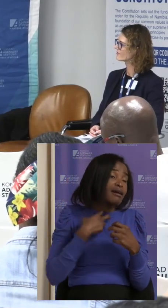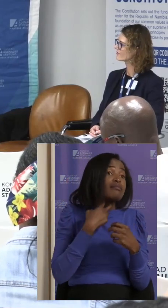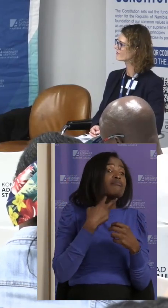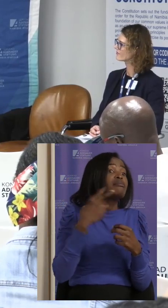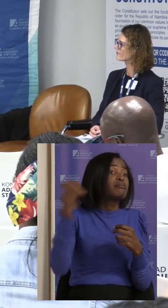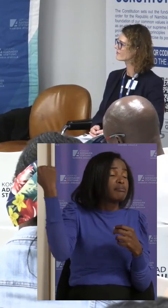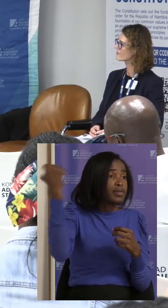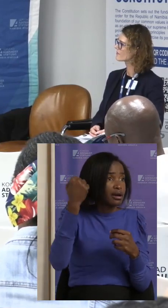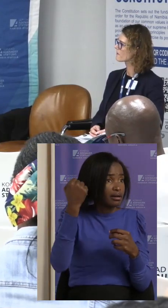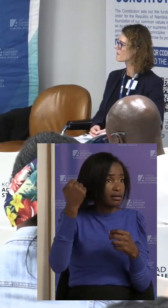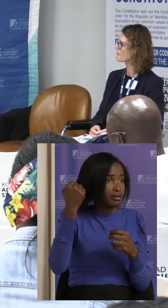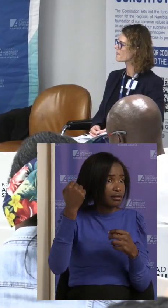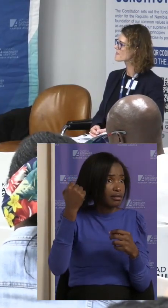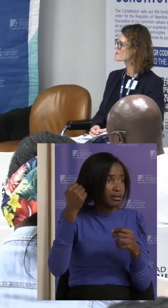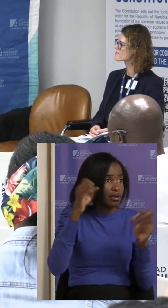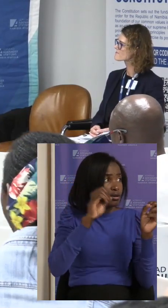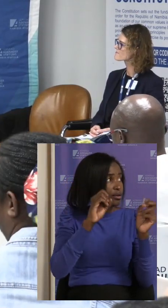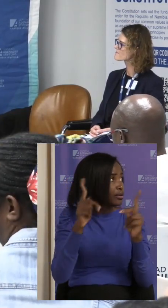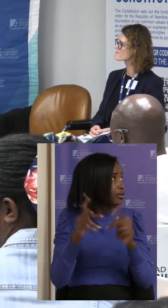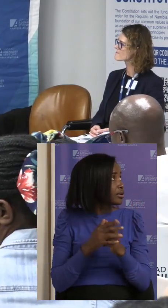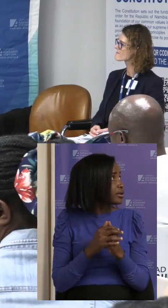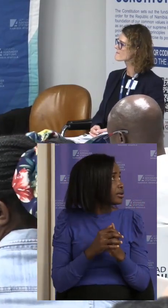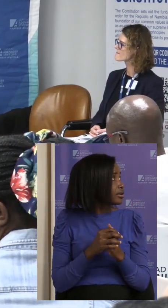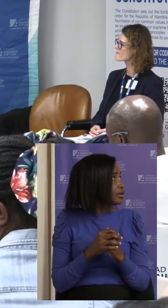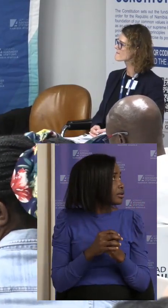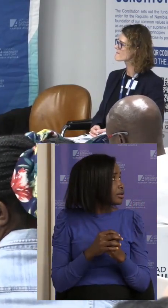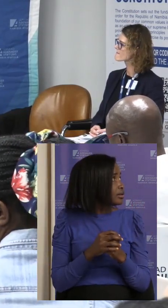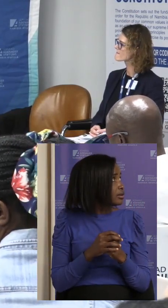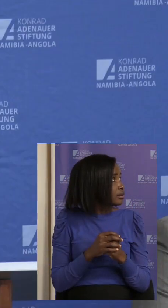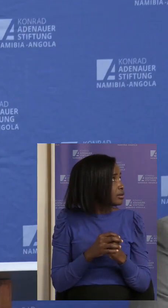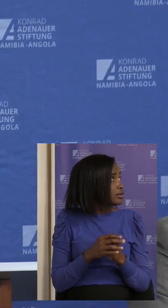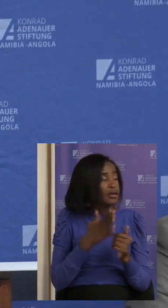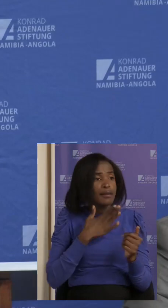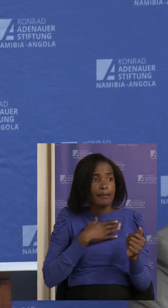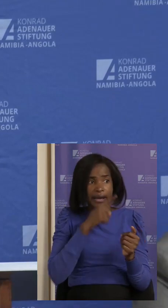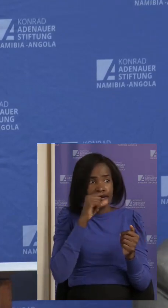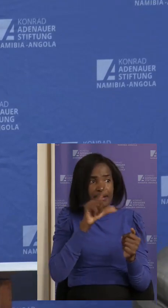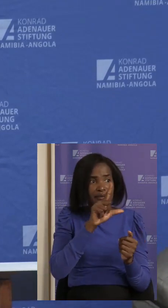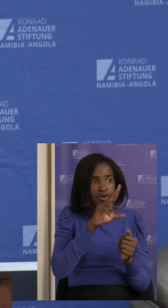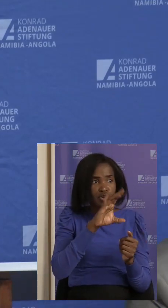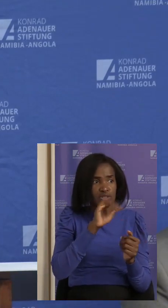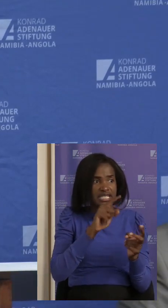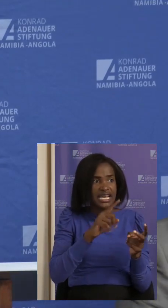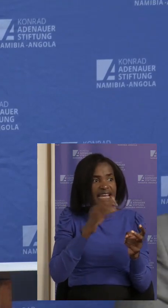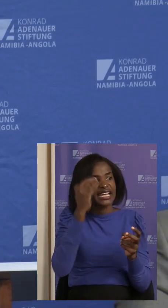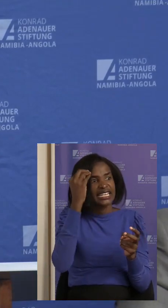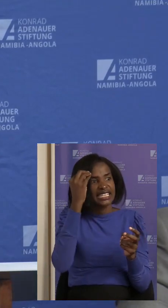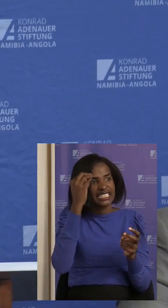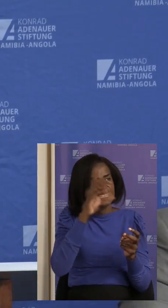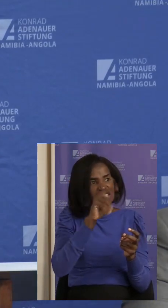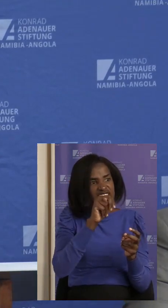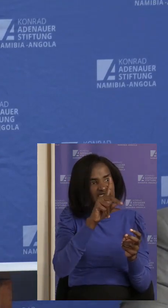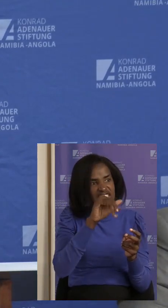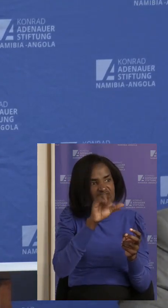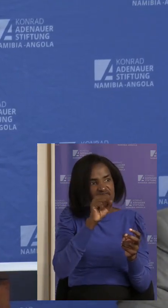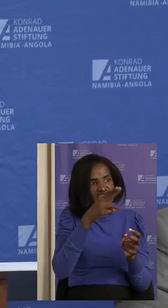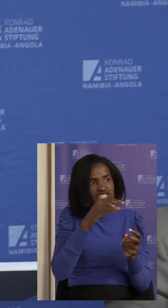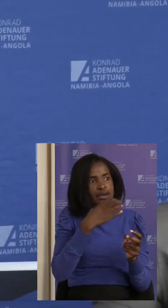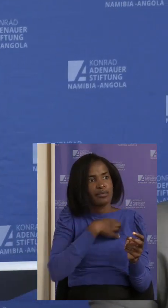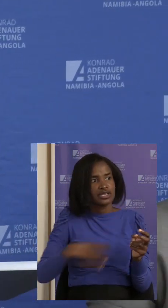viewers? Okay, thank you. As introduced, my name is Lucia Ndishishi, President of the Namibia National